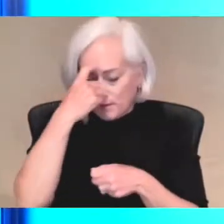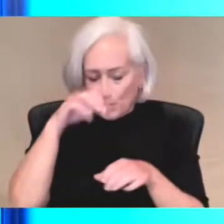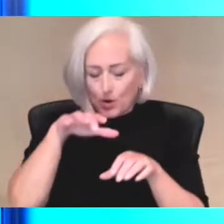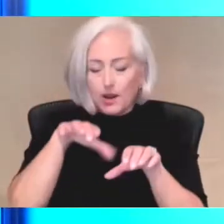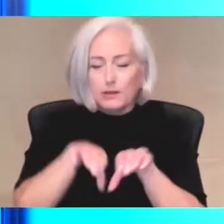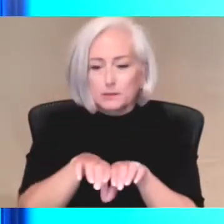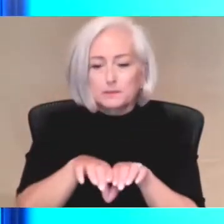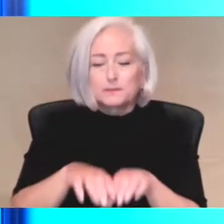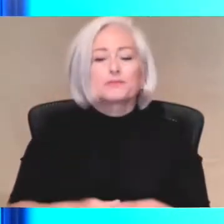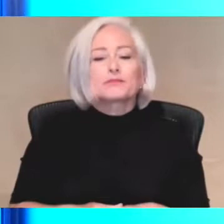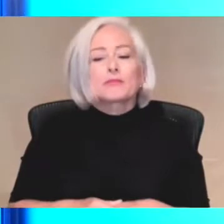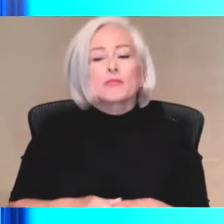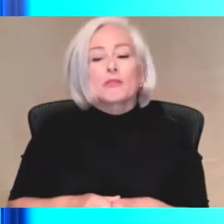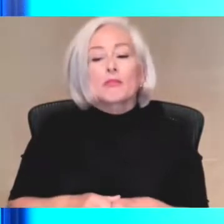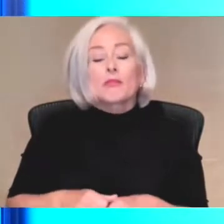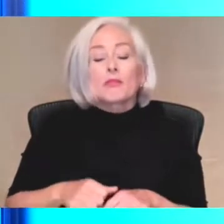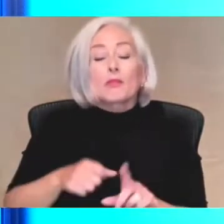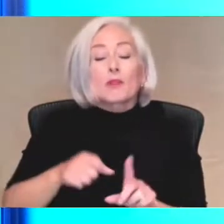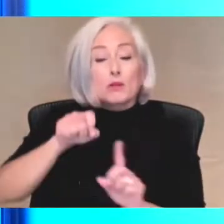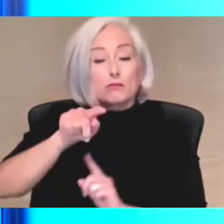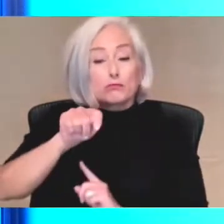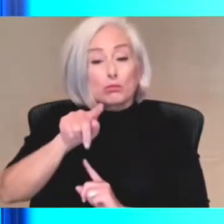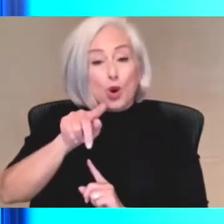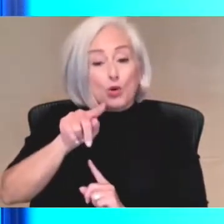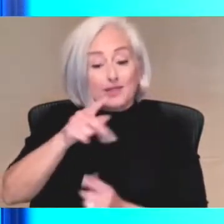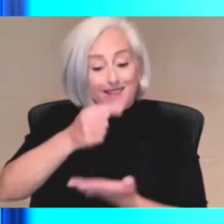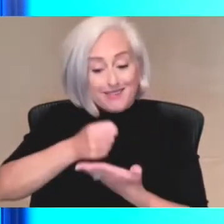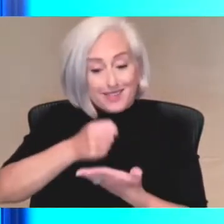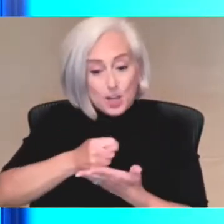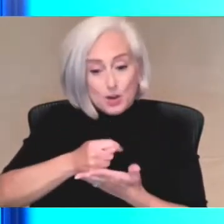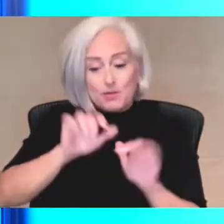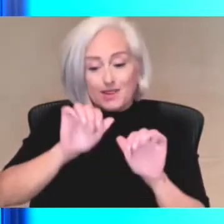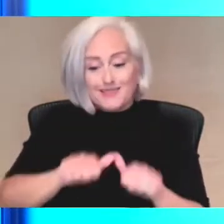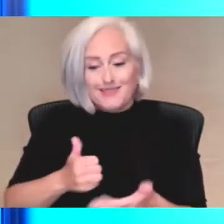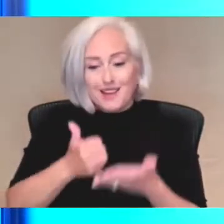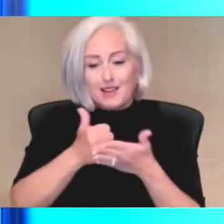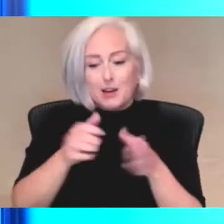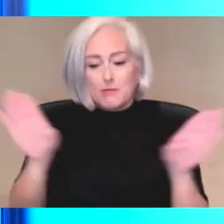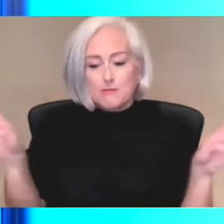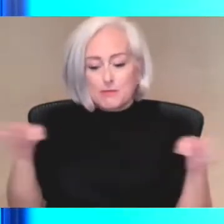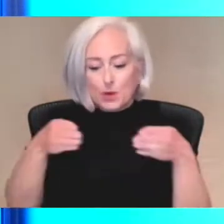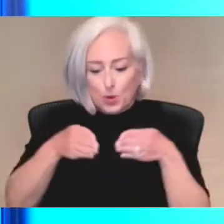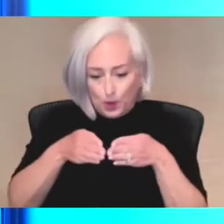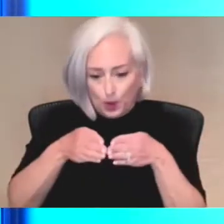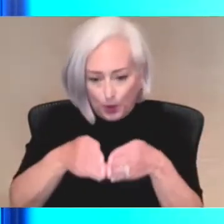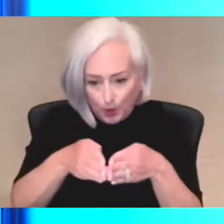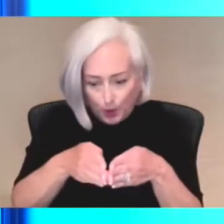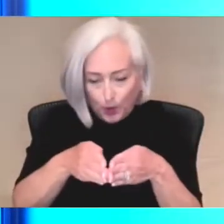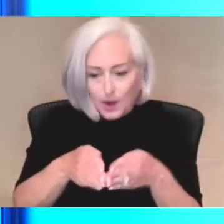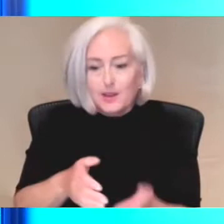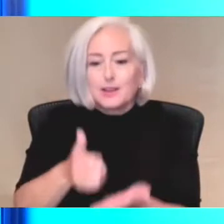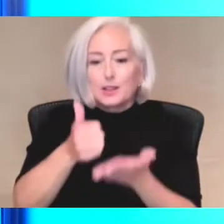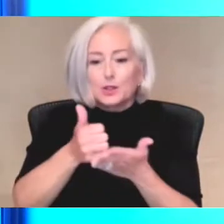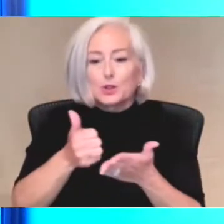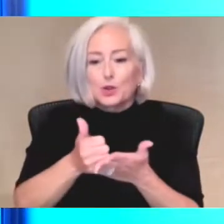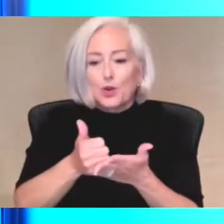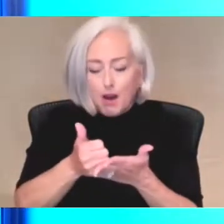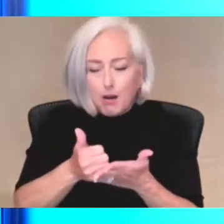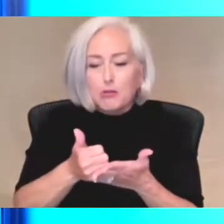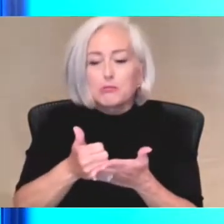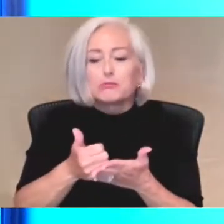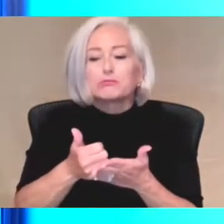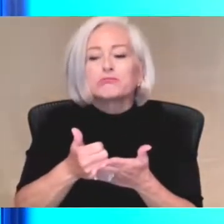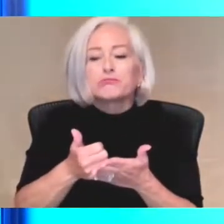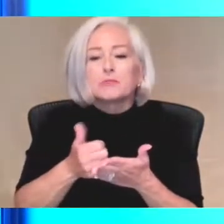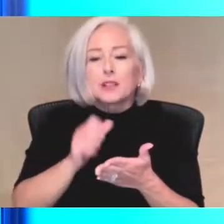more effectively concentrate those high doses in the target and spare those critical structures, decreasing the risks of things